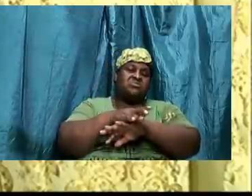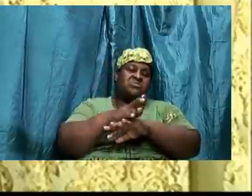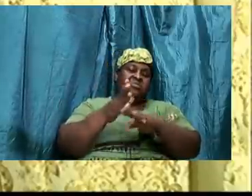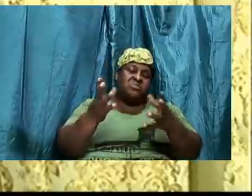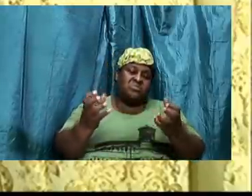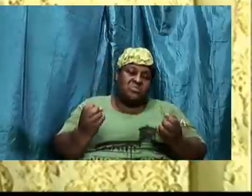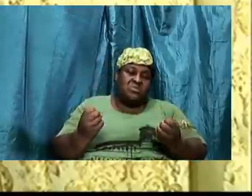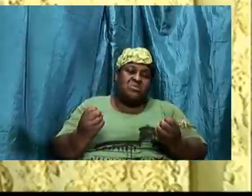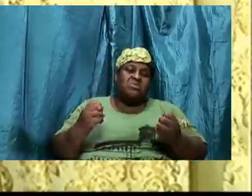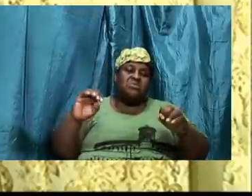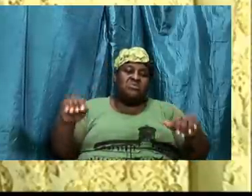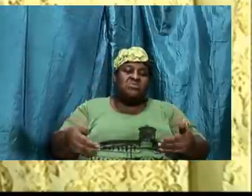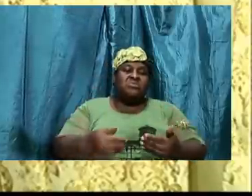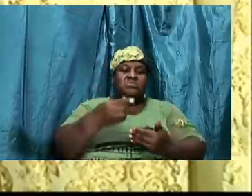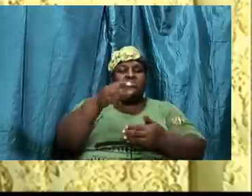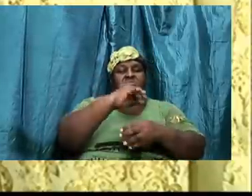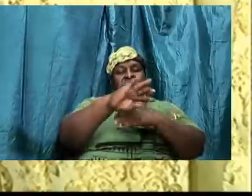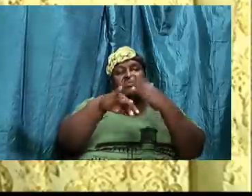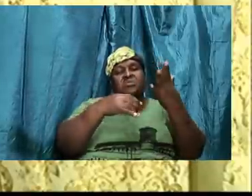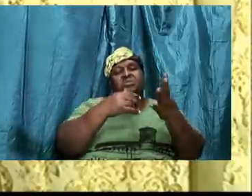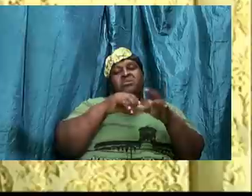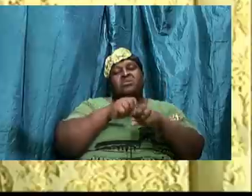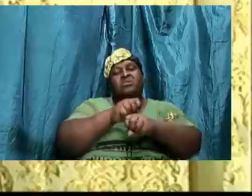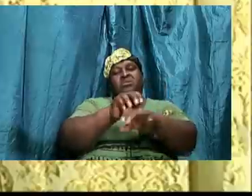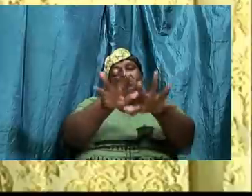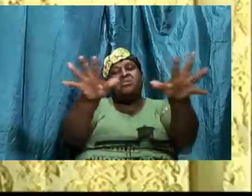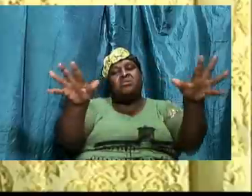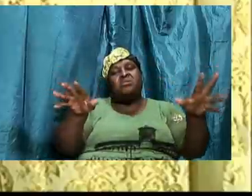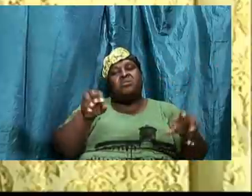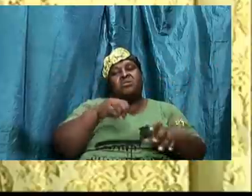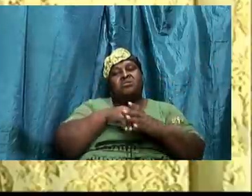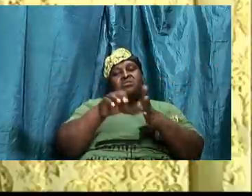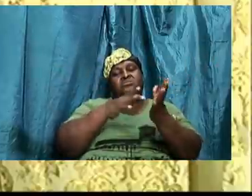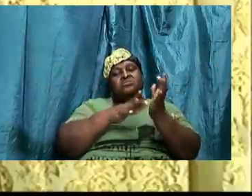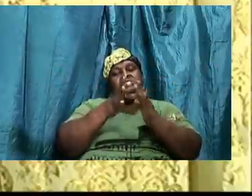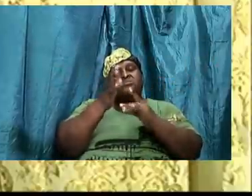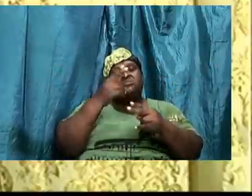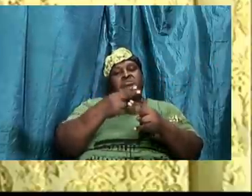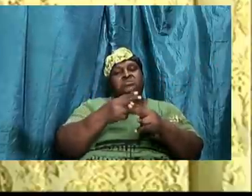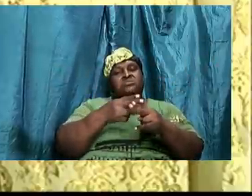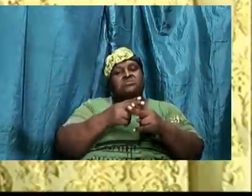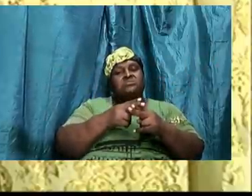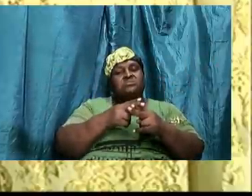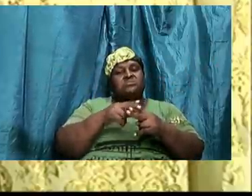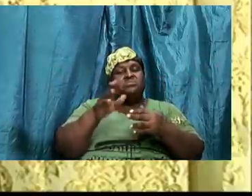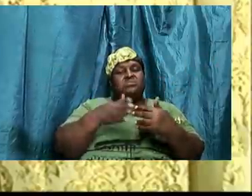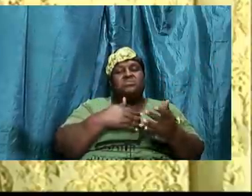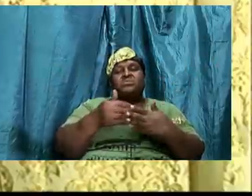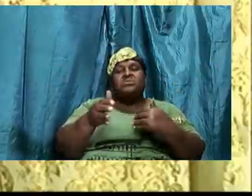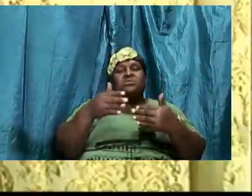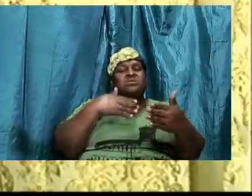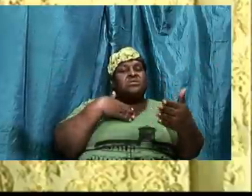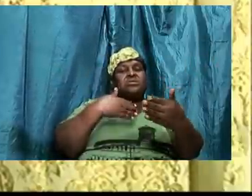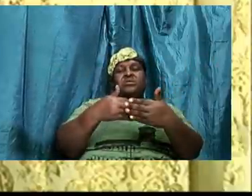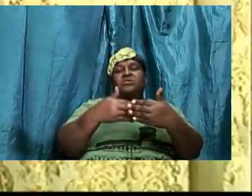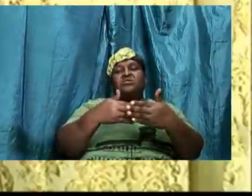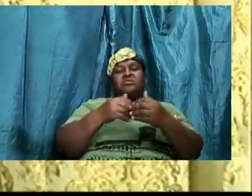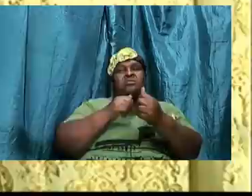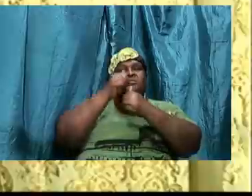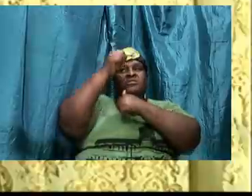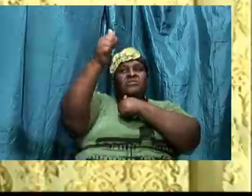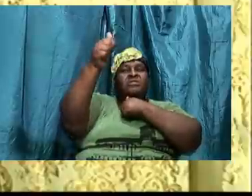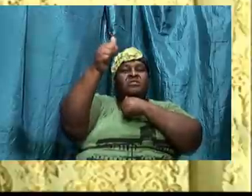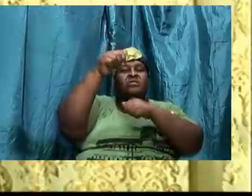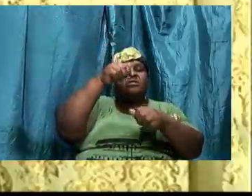and I'll greet you in Jesus' name. Whether you're near or far, you're in Jamaica, you're somewhere else in the world,